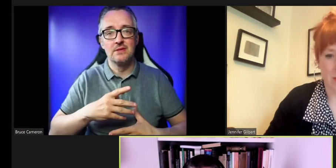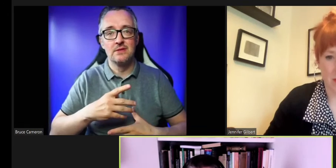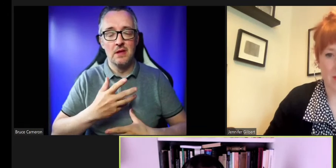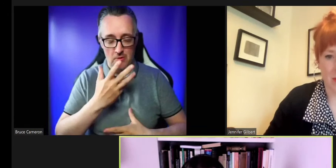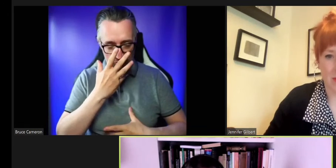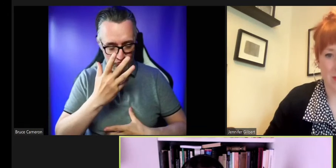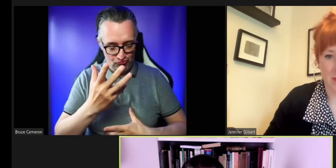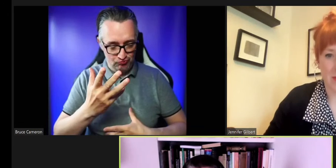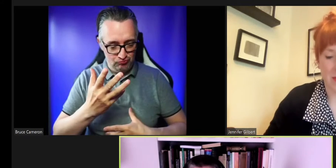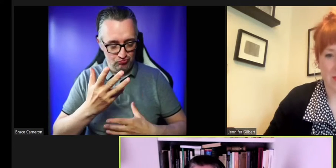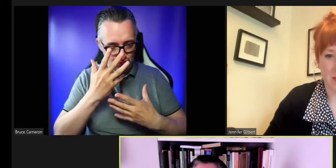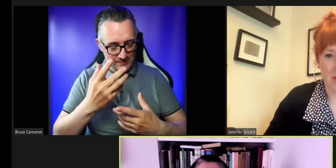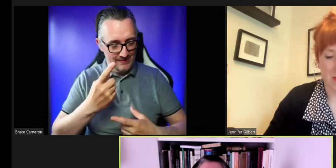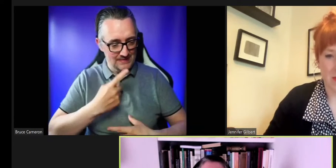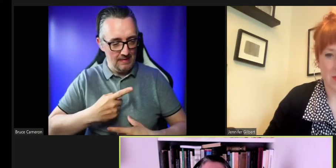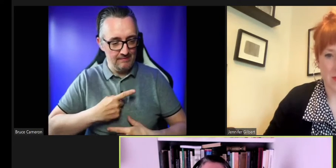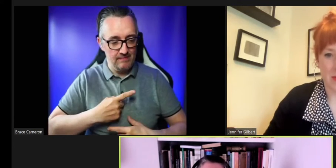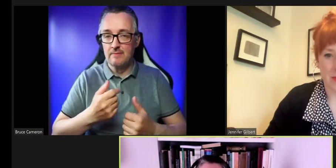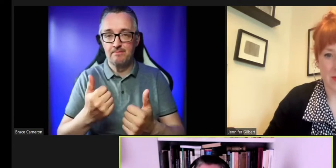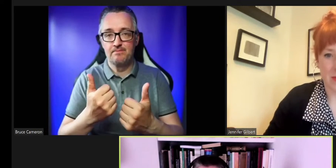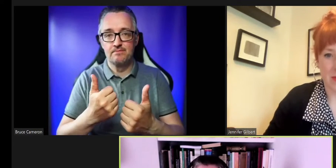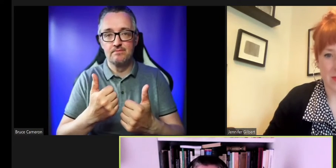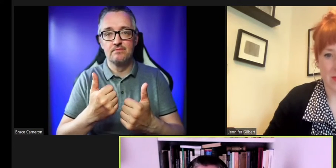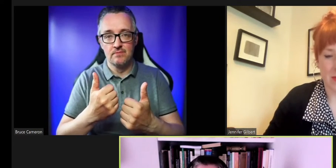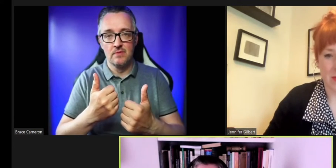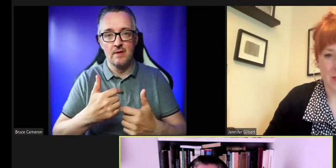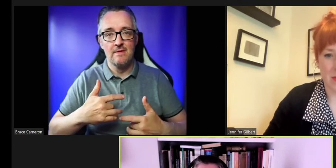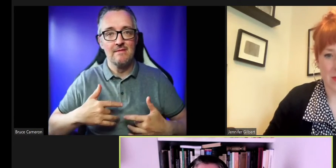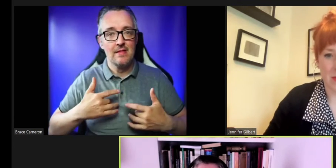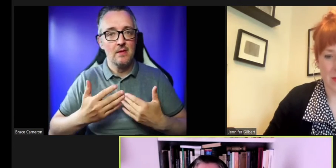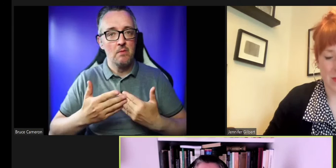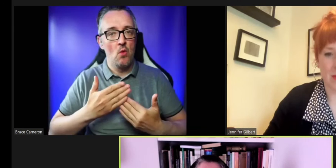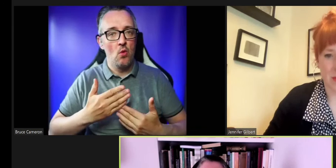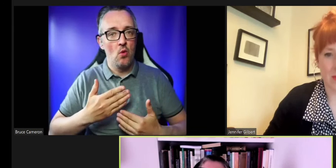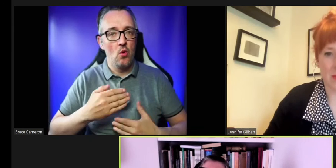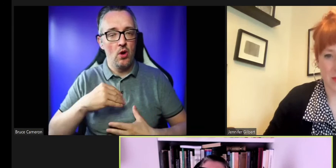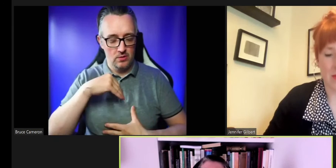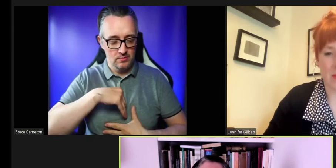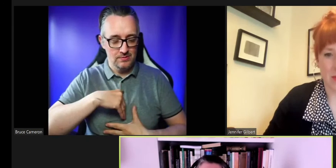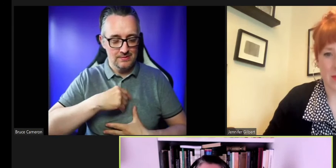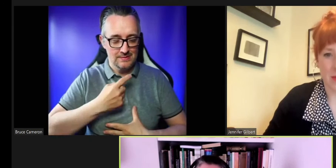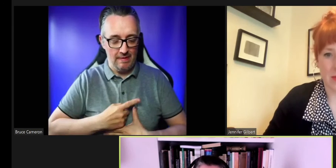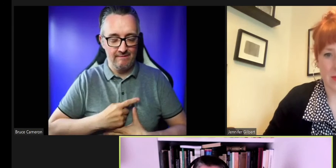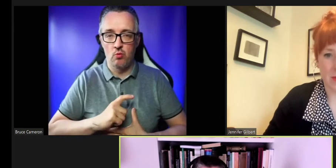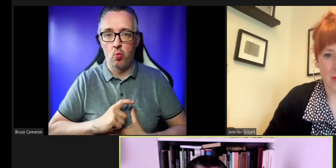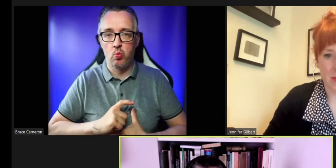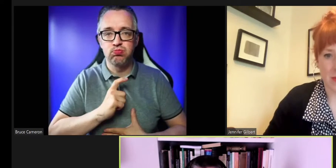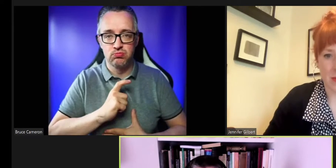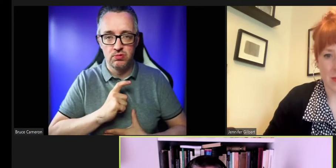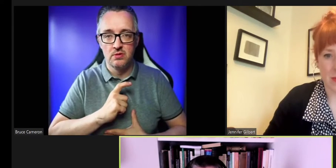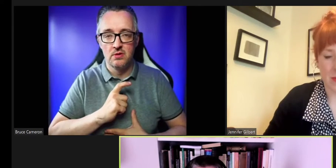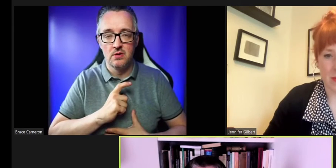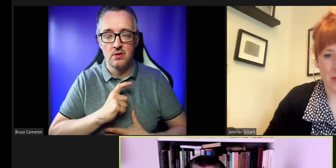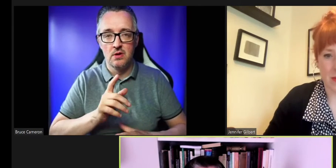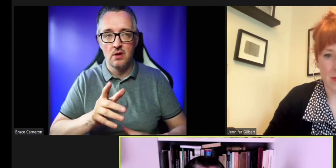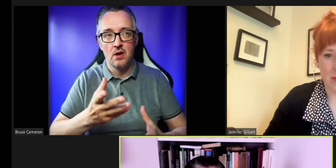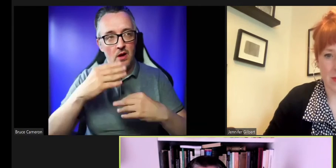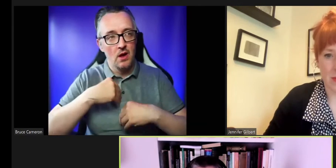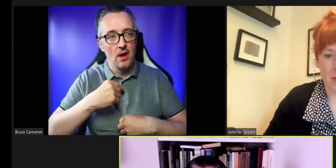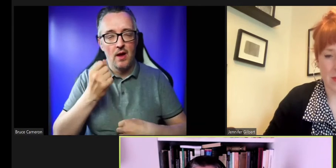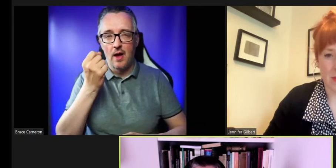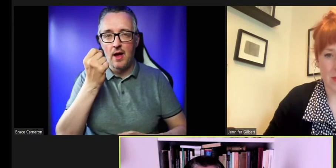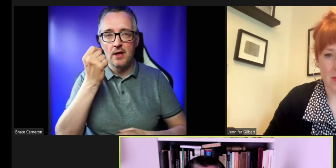revealed yourself to yourself. You feel more self-confident. Mm. You actually understand a bit